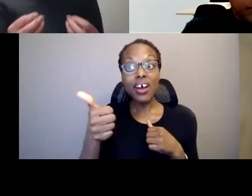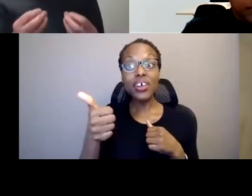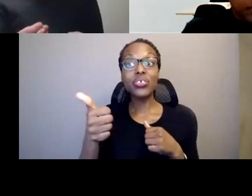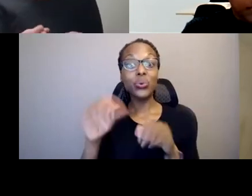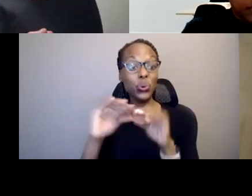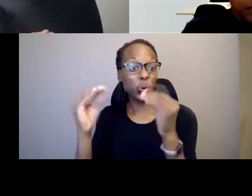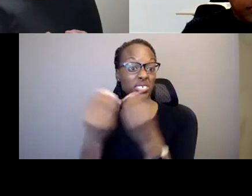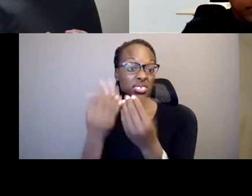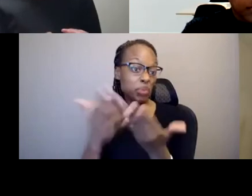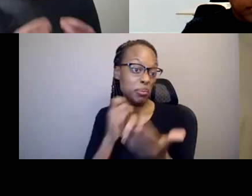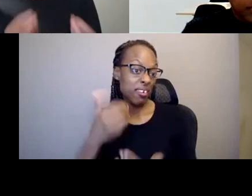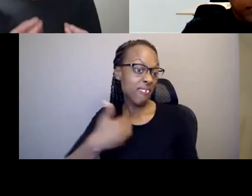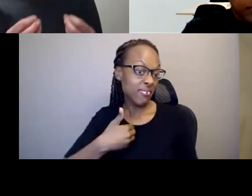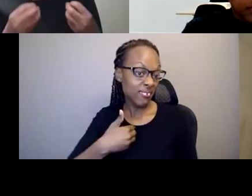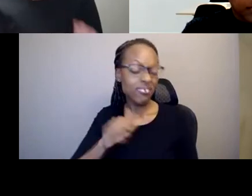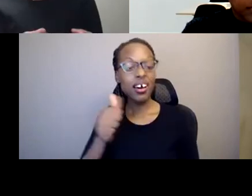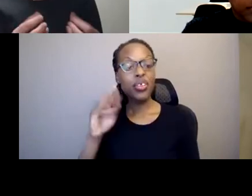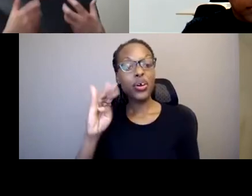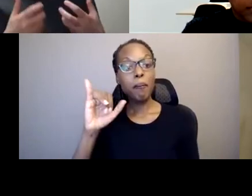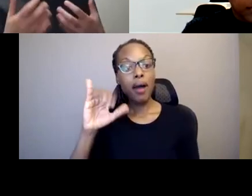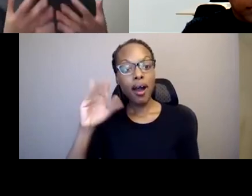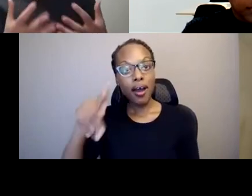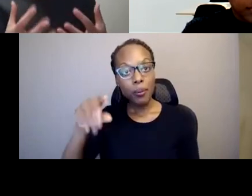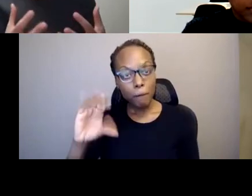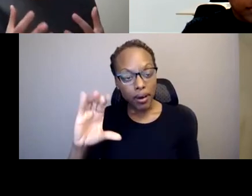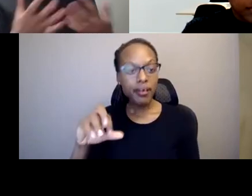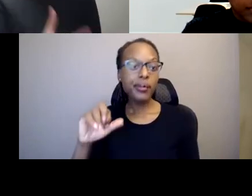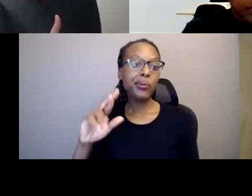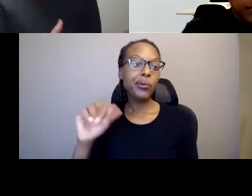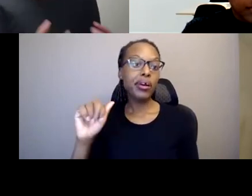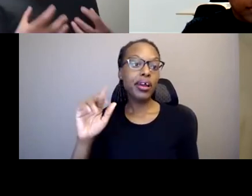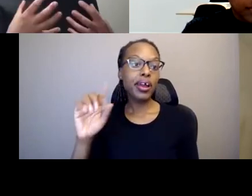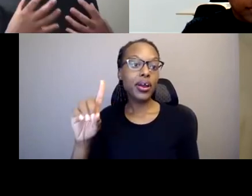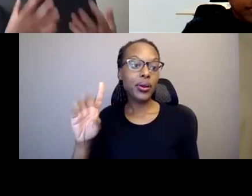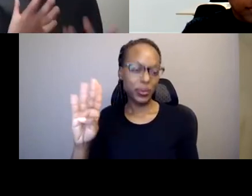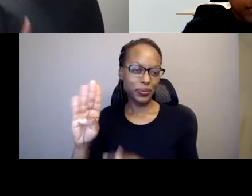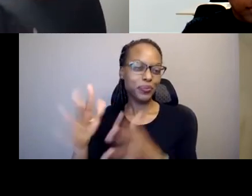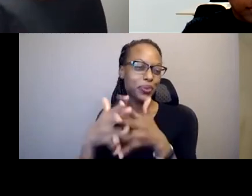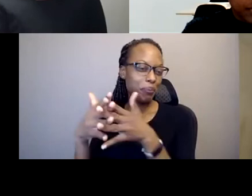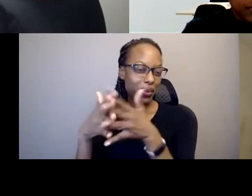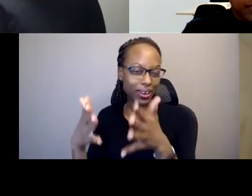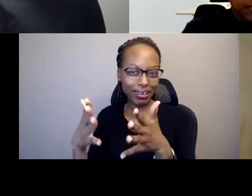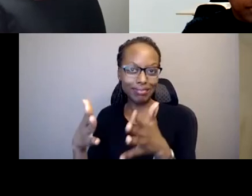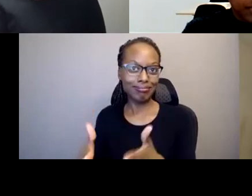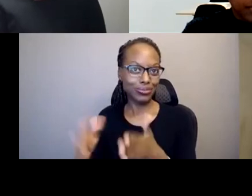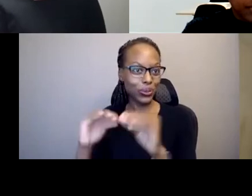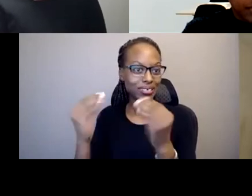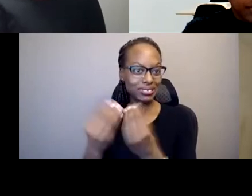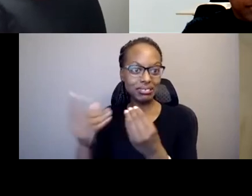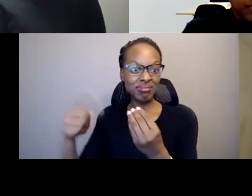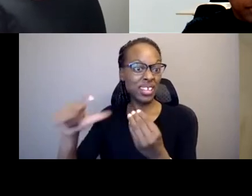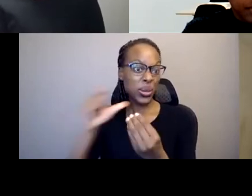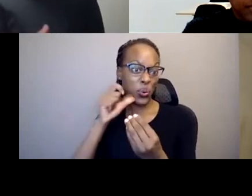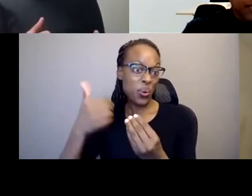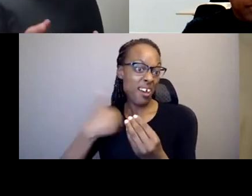don't have those skills at hand to, the skill sets in their staff to do the hard work of applying for grants. I mean,